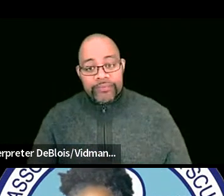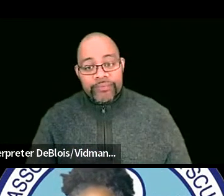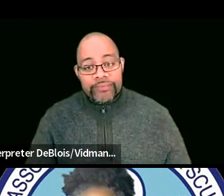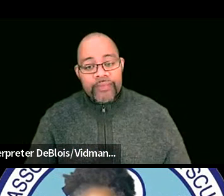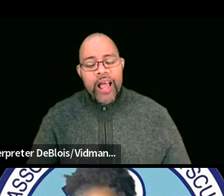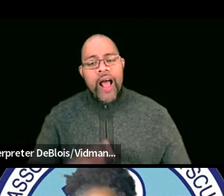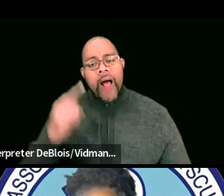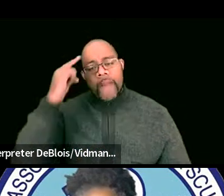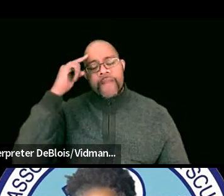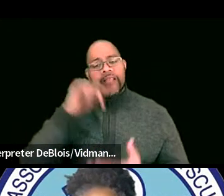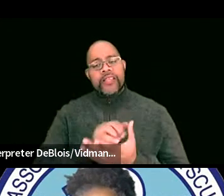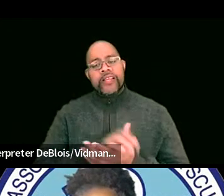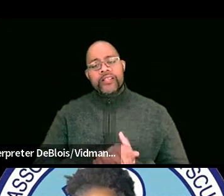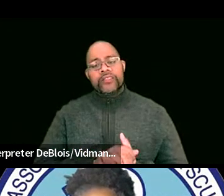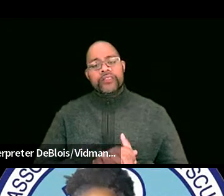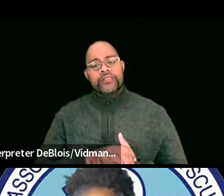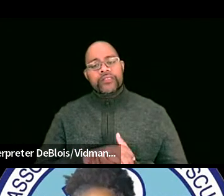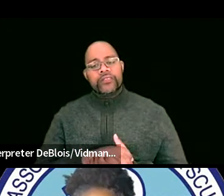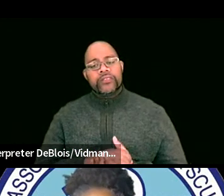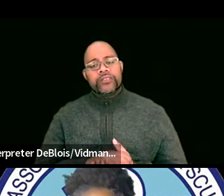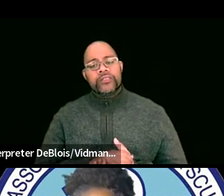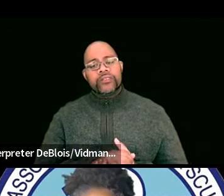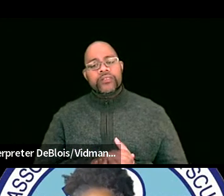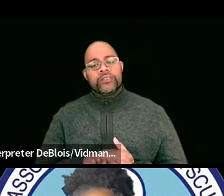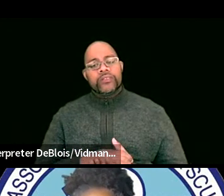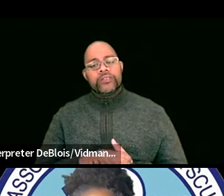I think that